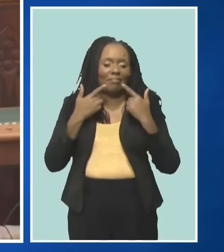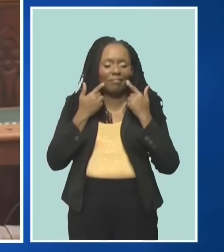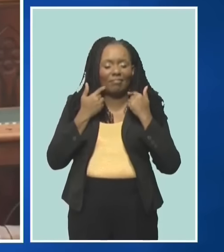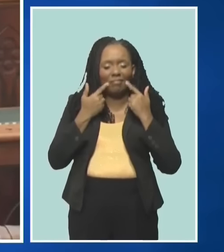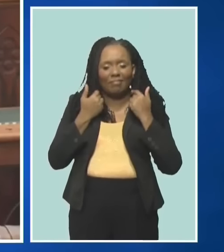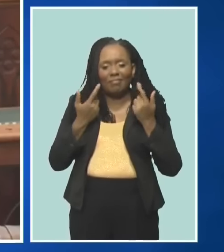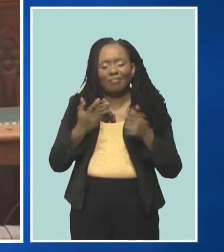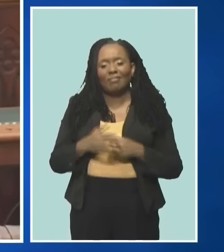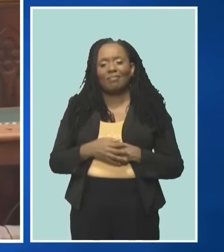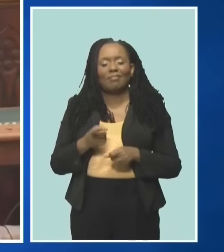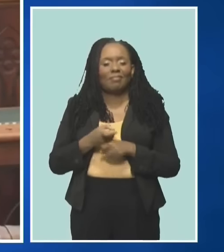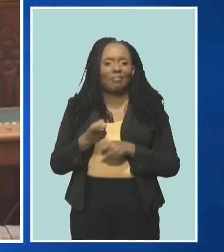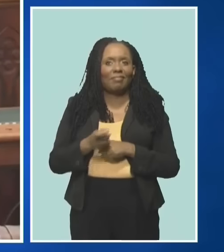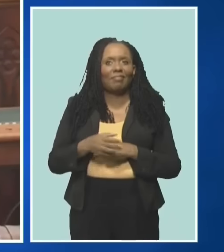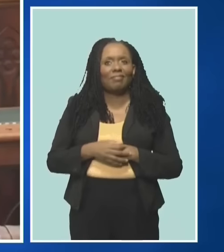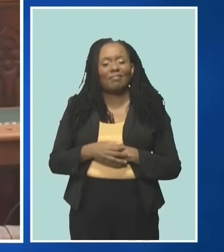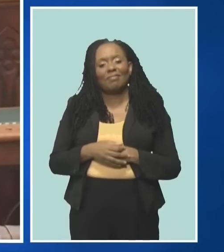will accommodate me